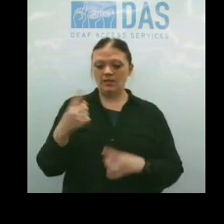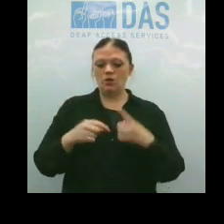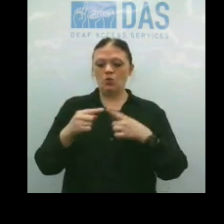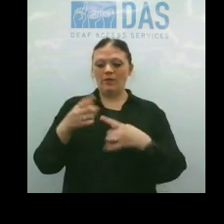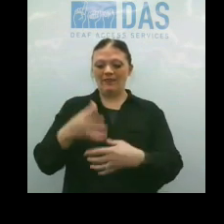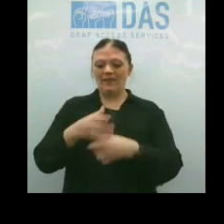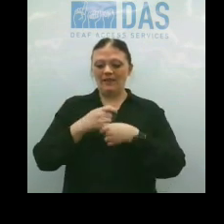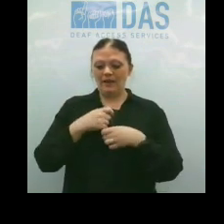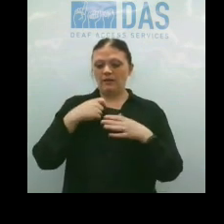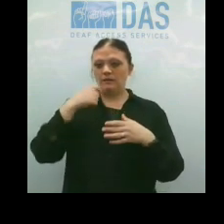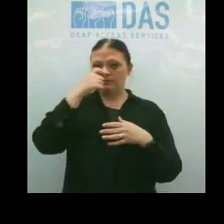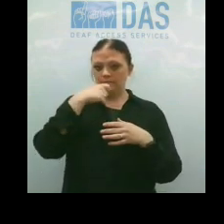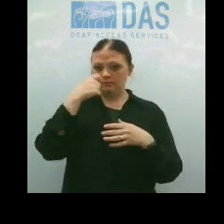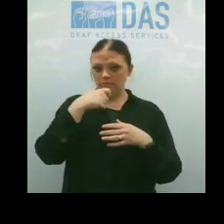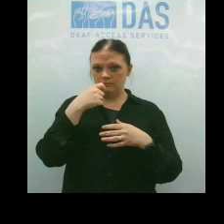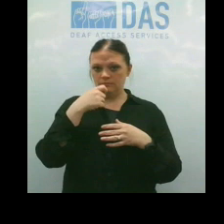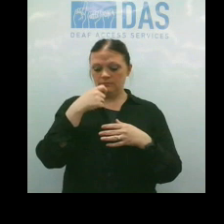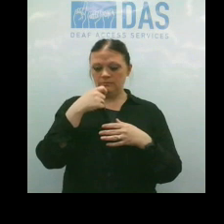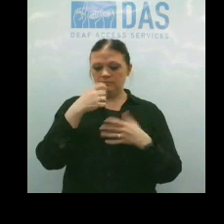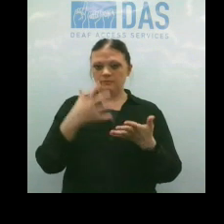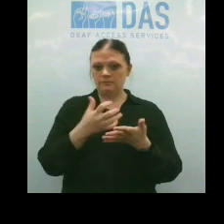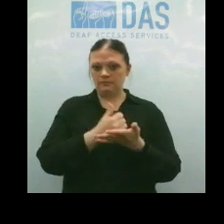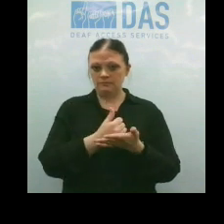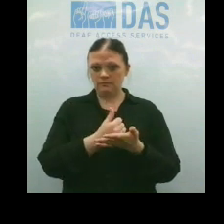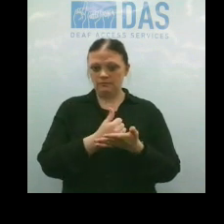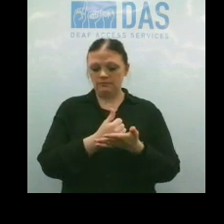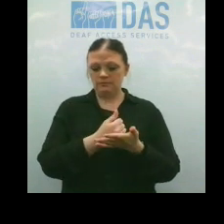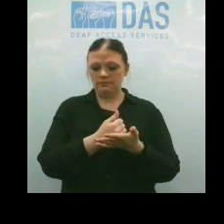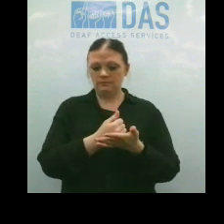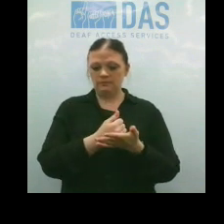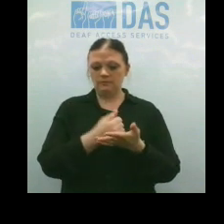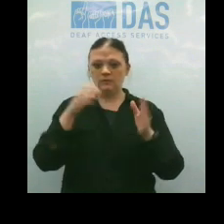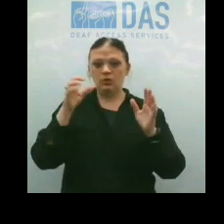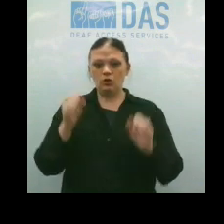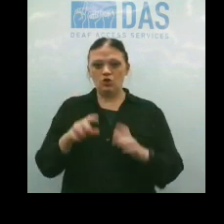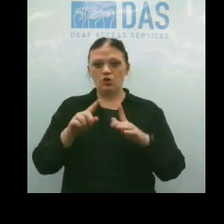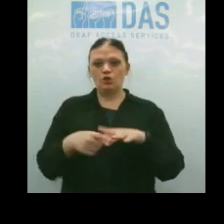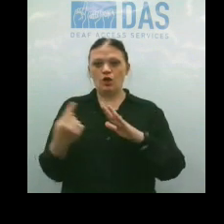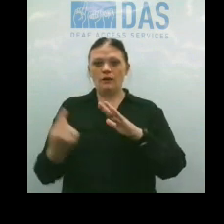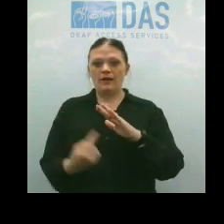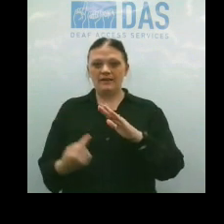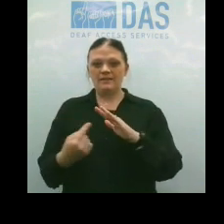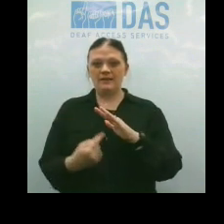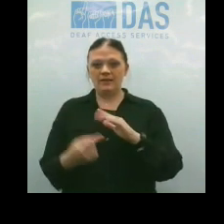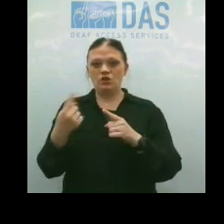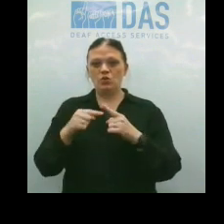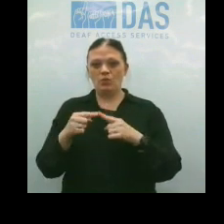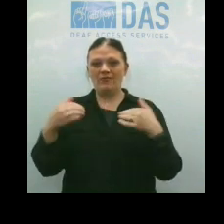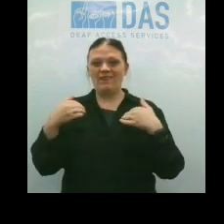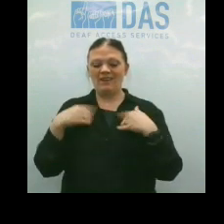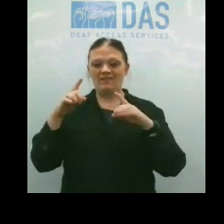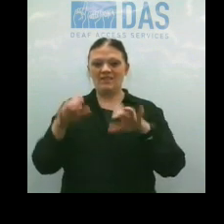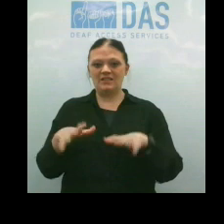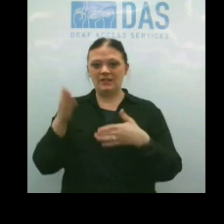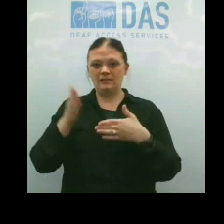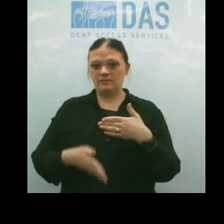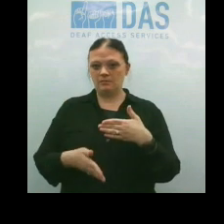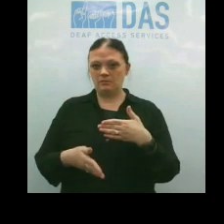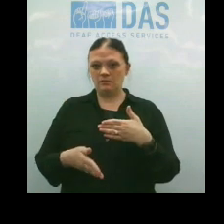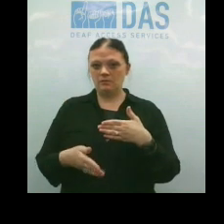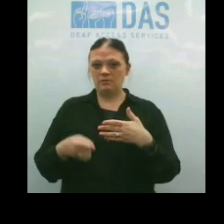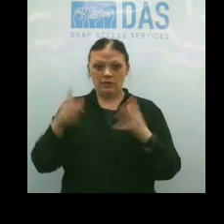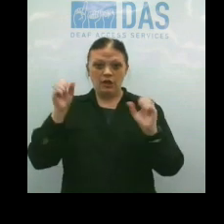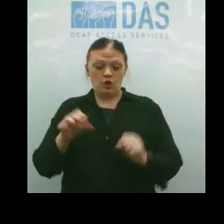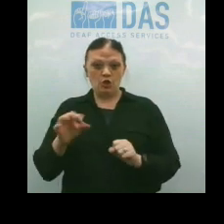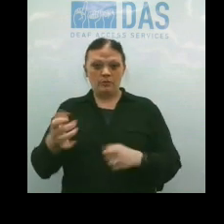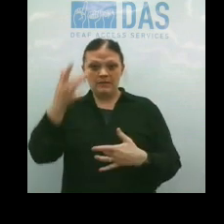their specimen collected, when they have their nose swab, they should be at isolation when the time they have their specimen collected, because they could be